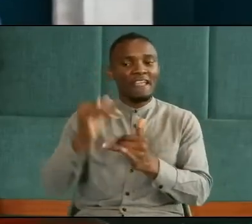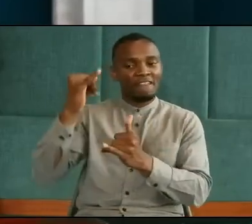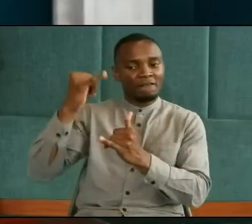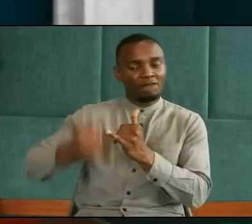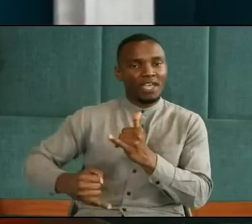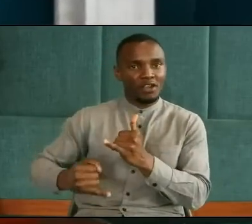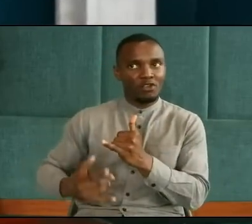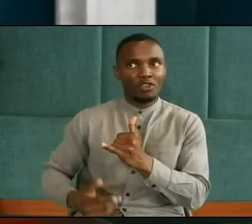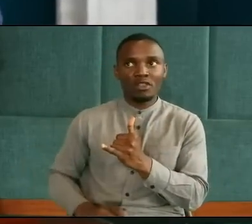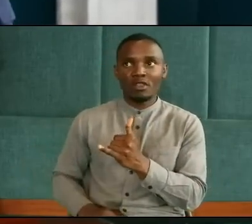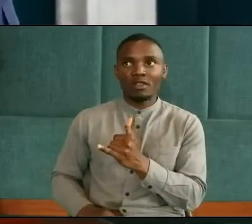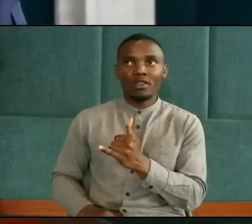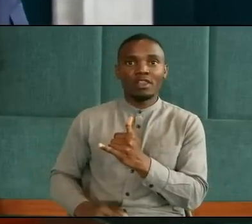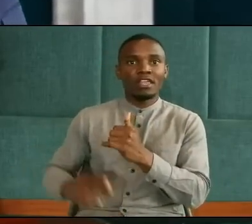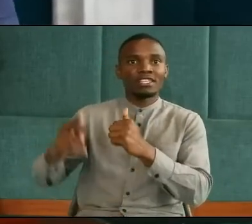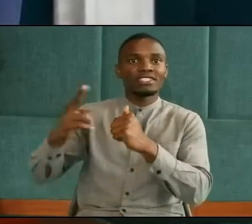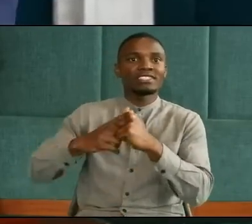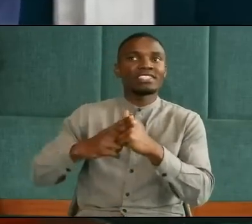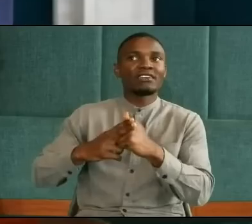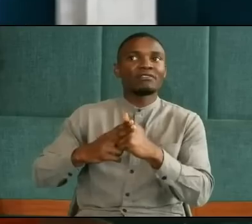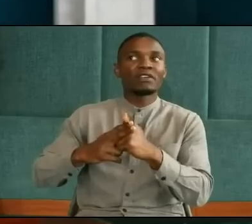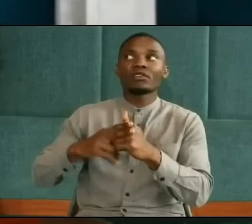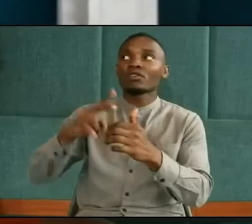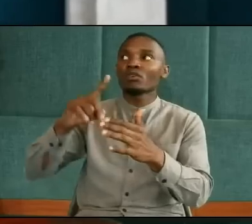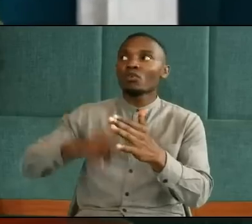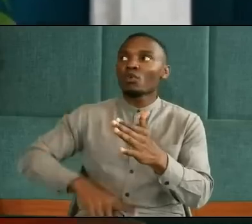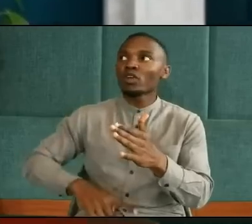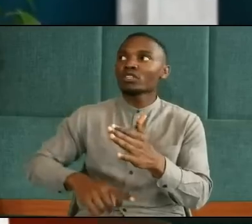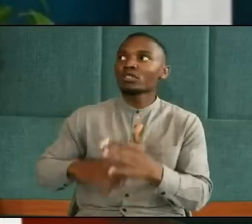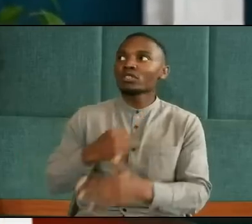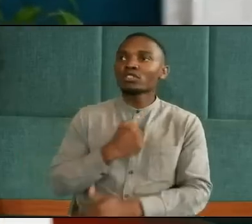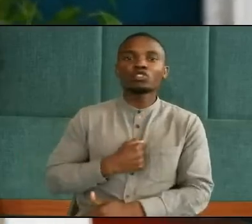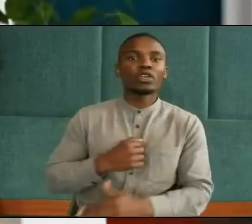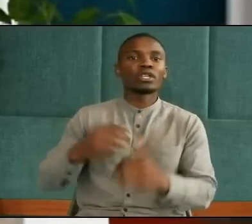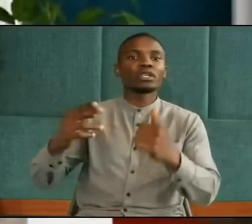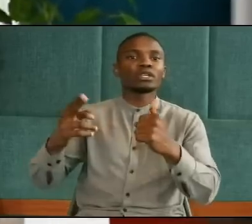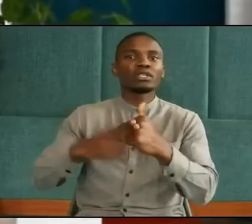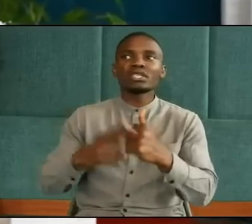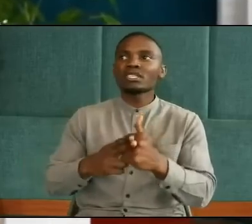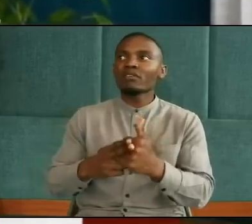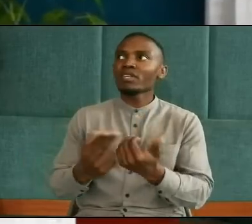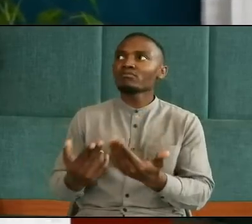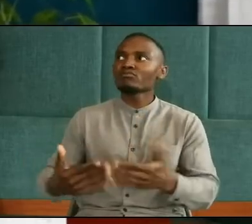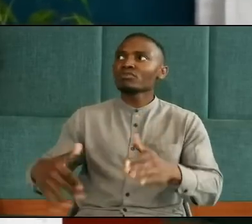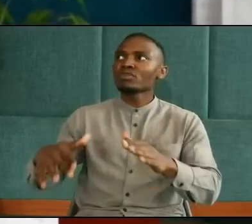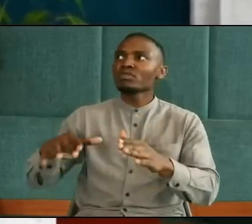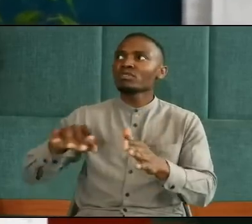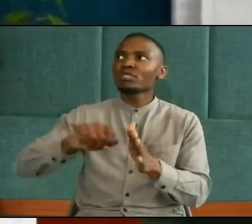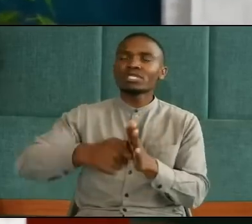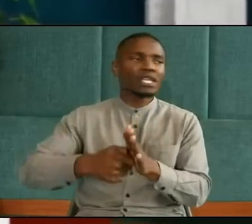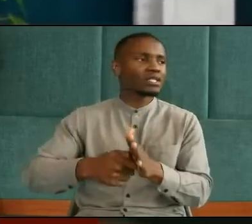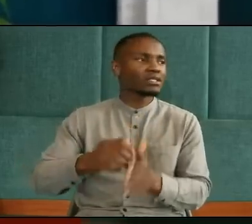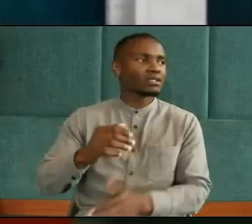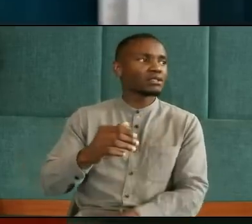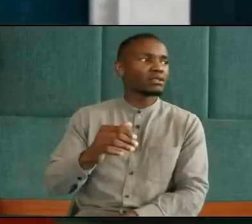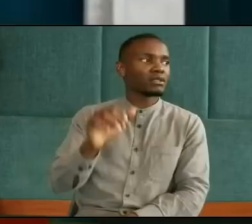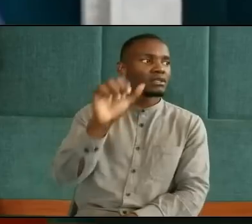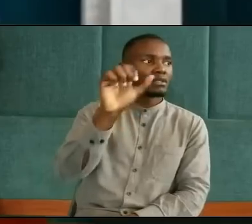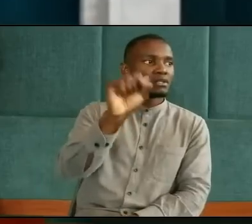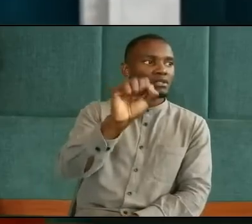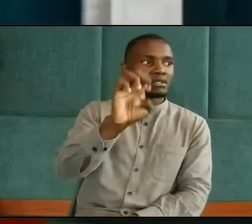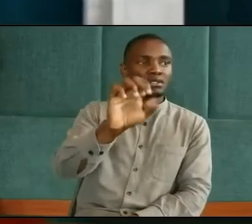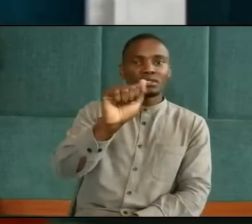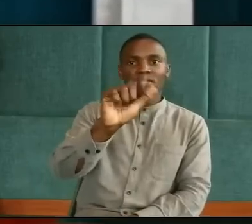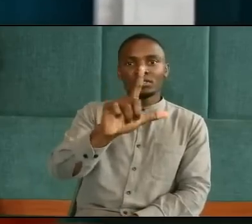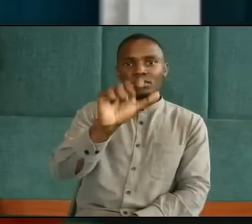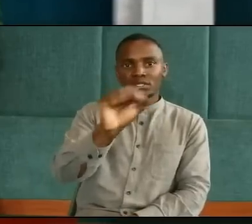these, the seven seals. That's the seven seals. Have you seen those in Revelation? Yes, good,